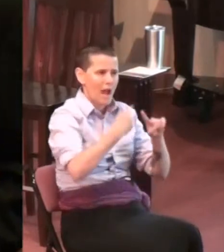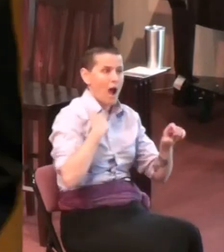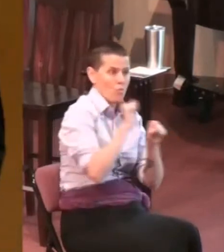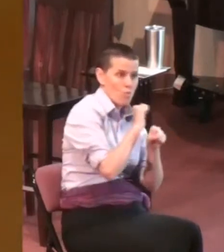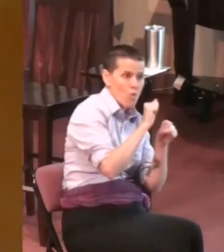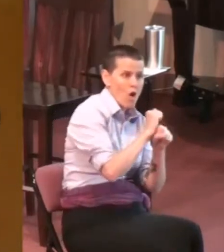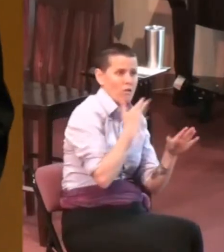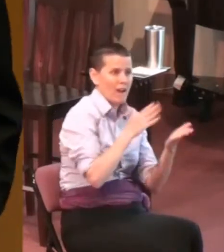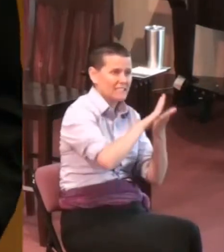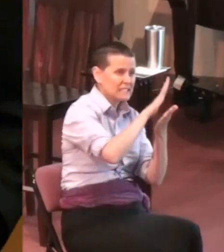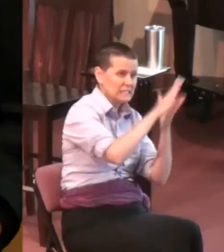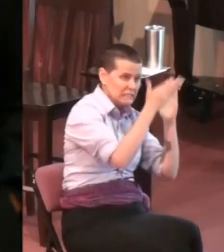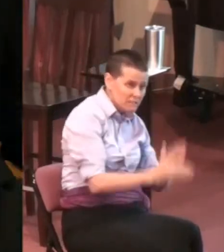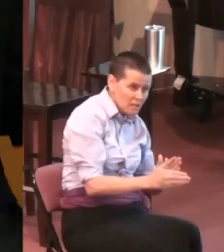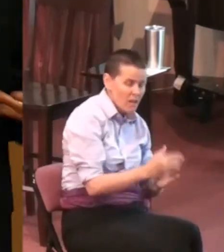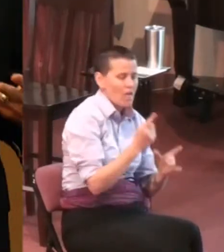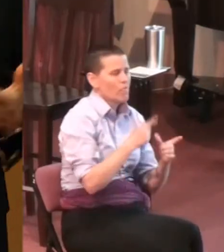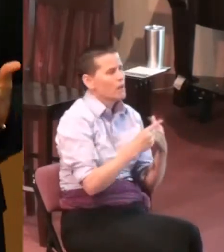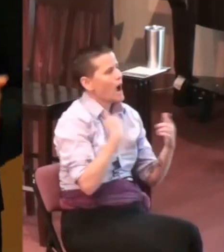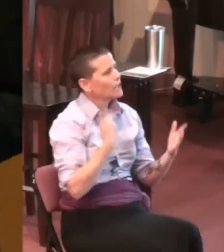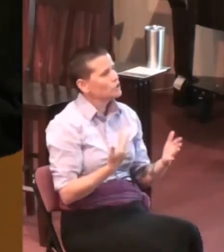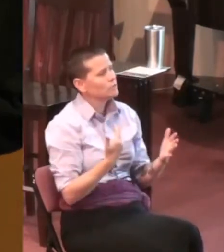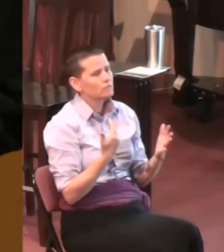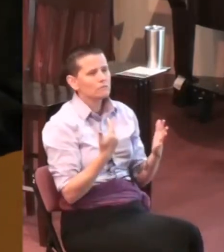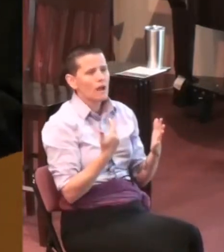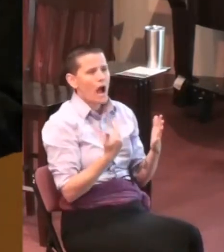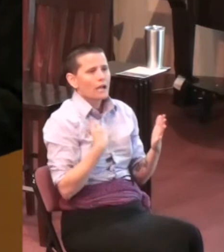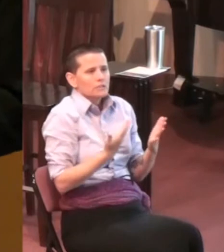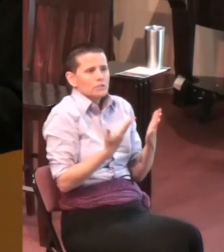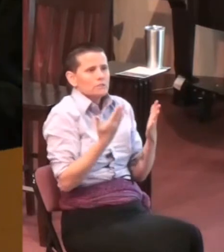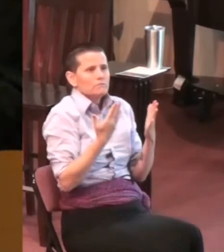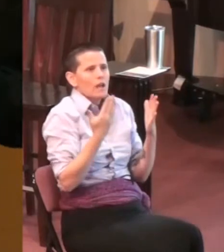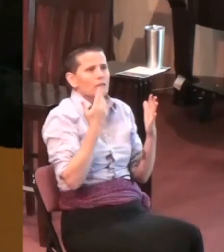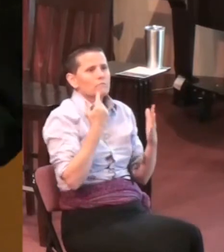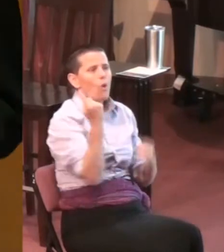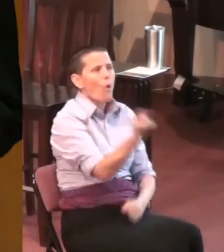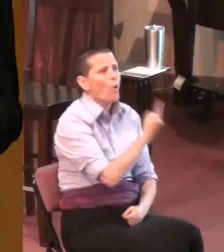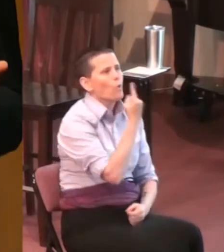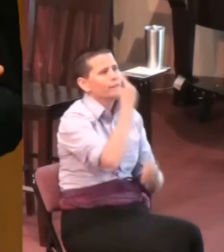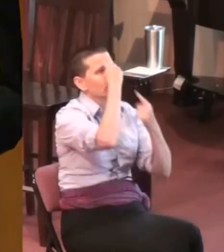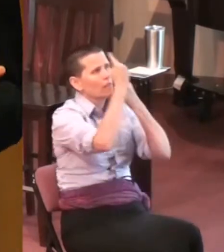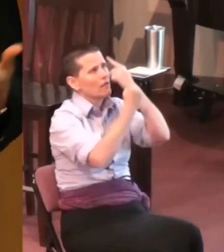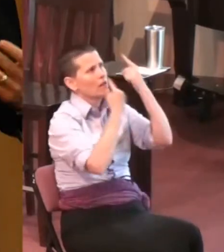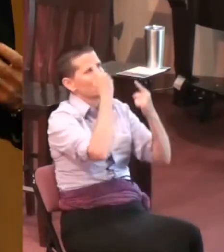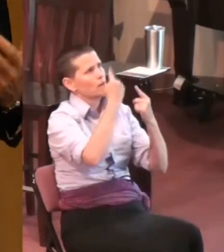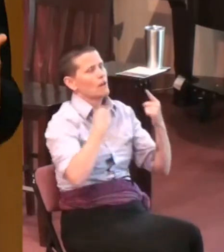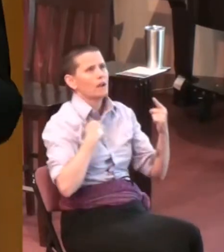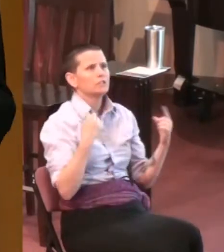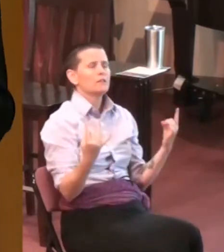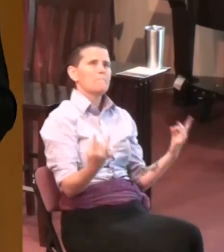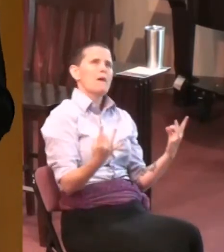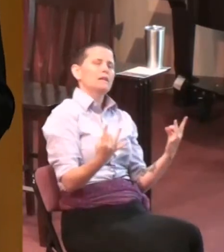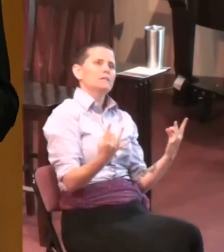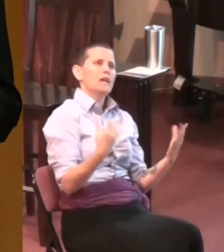so easy for me to be in a space of contemplation. I could always be present. Life